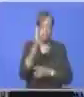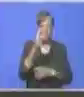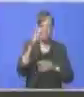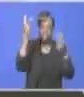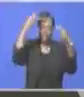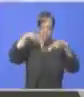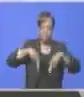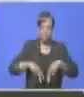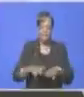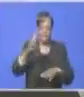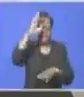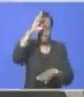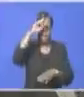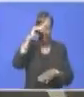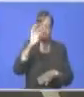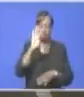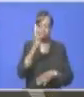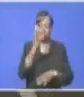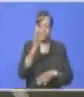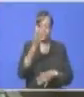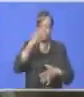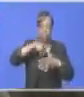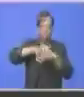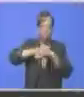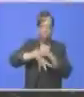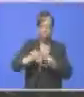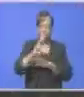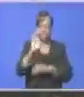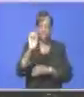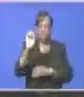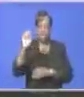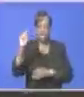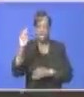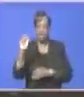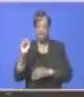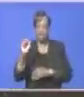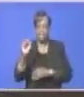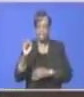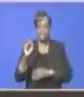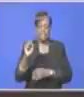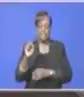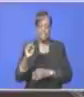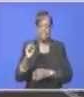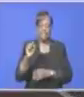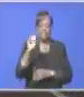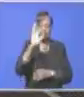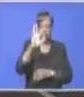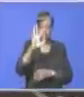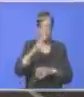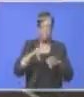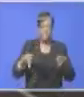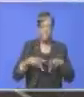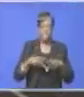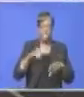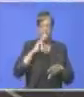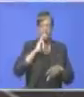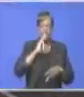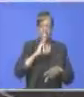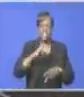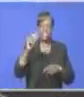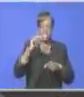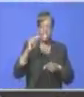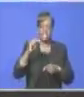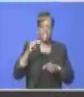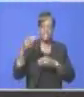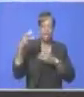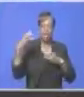Valley Boys. In fourth was Roots with 85.90 points. And pulling up the rear in fifth position was the Genesis Warhawks